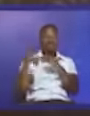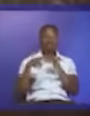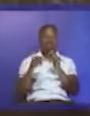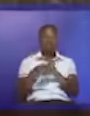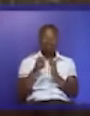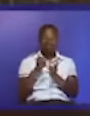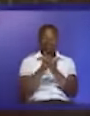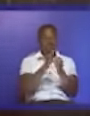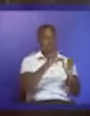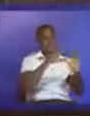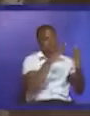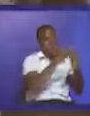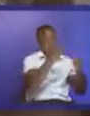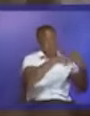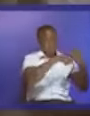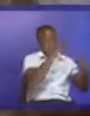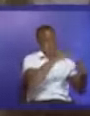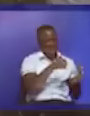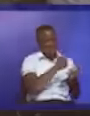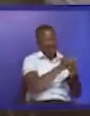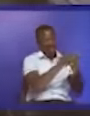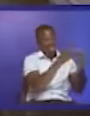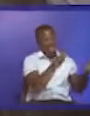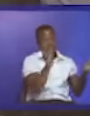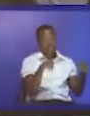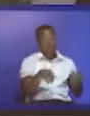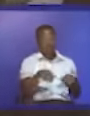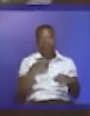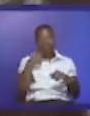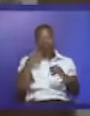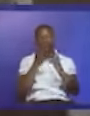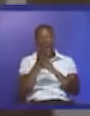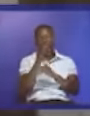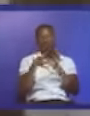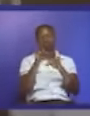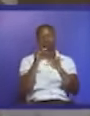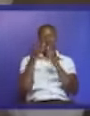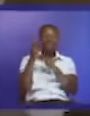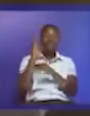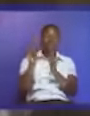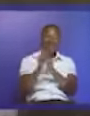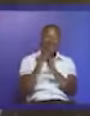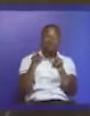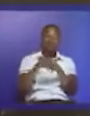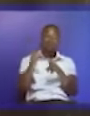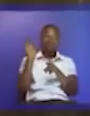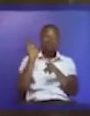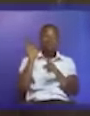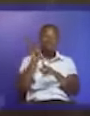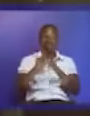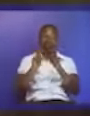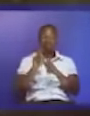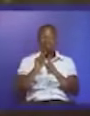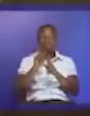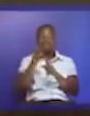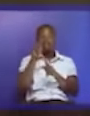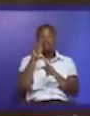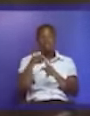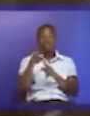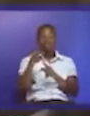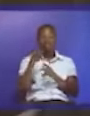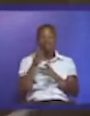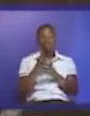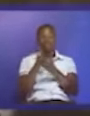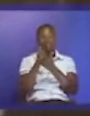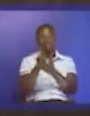your family out of that situation. I'm saying it by the Spirit of God. And while I'm preaching, just bring them out carefully. Don't distract,